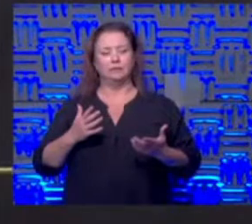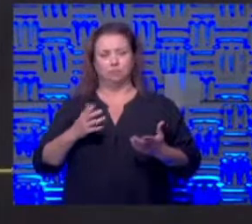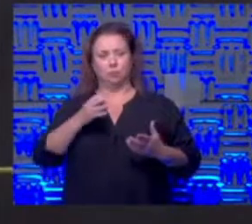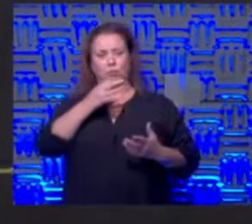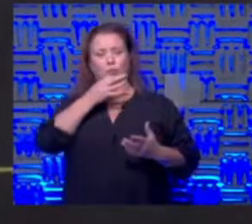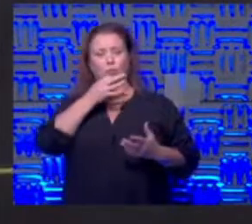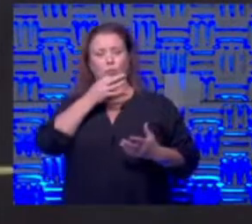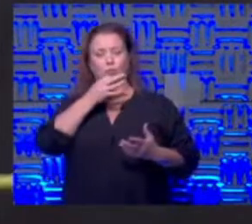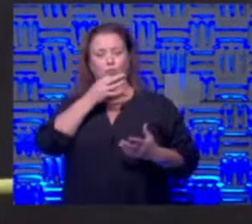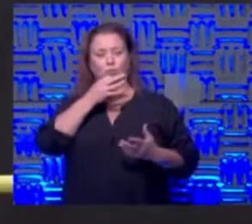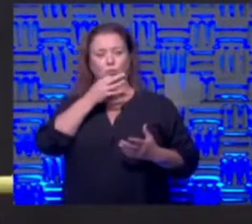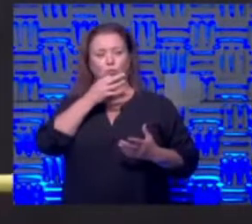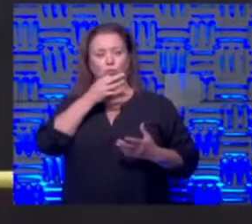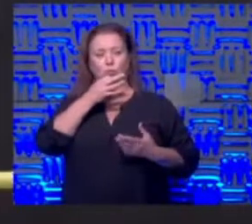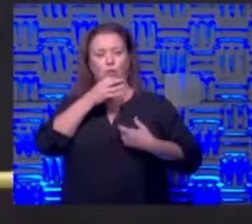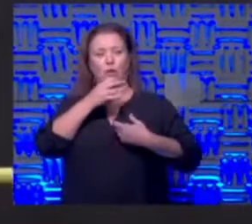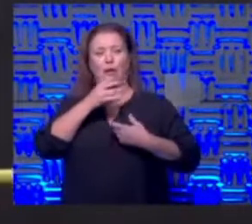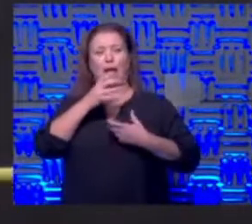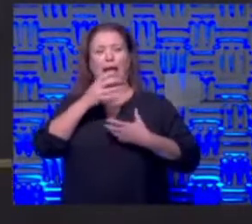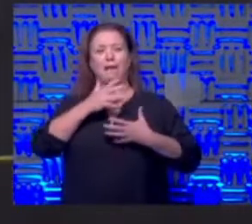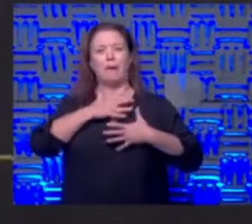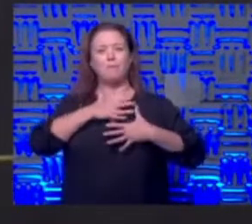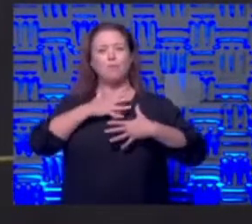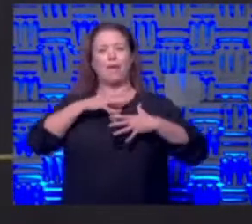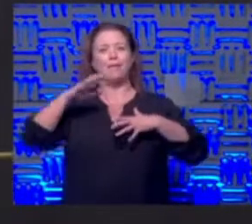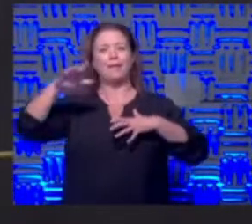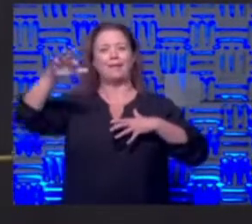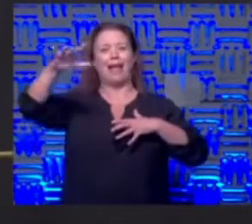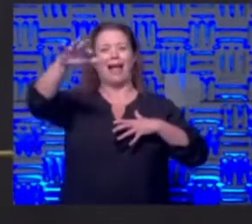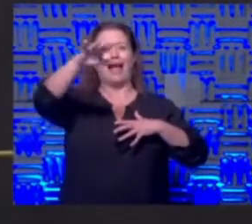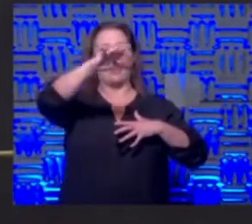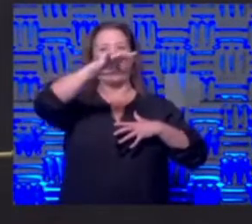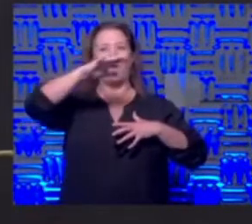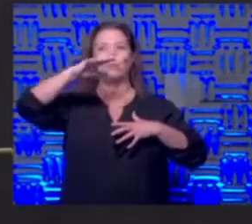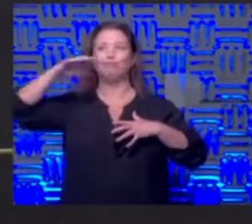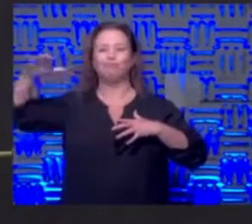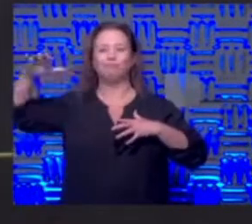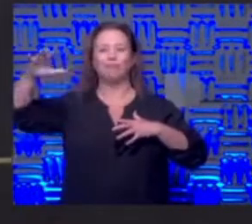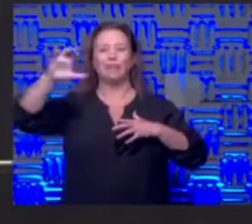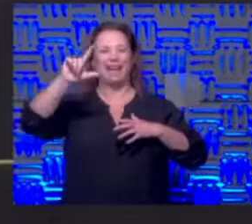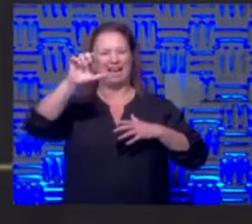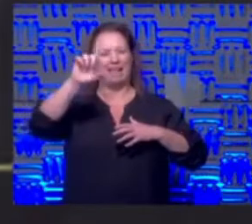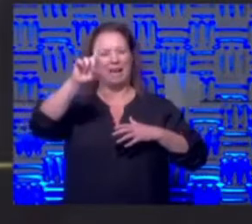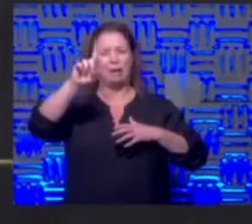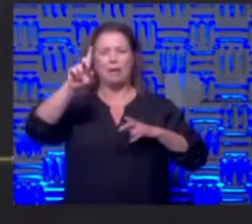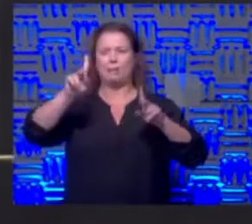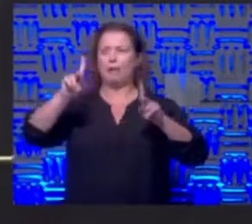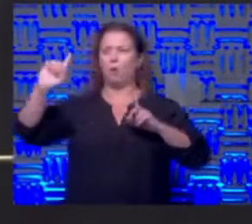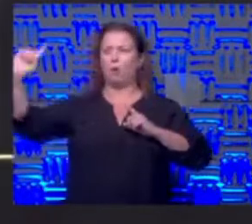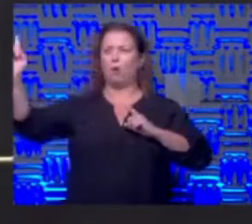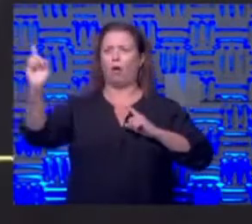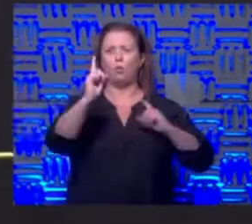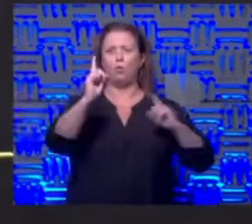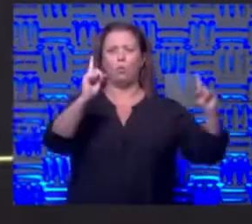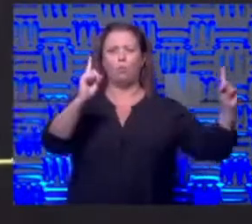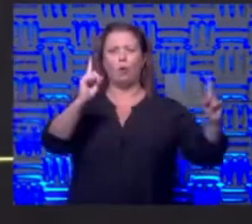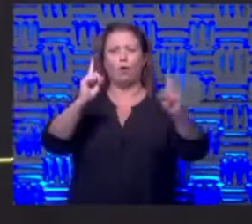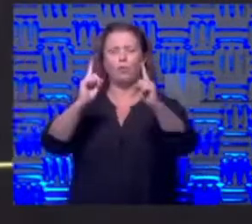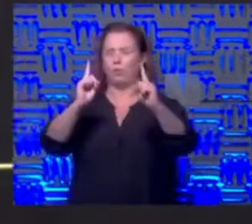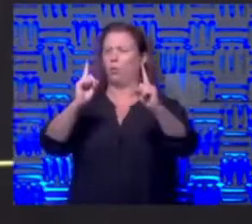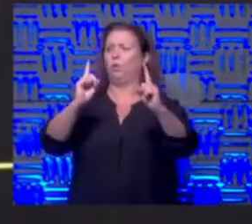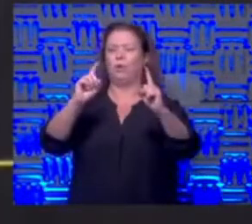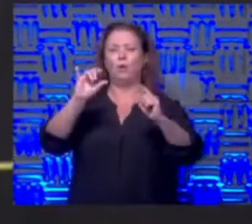Soon, I create a little breath cloud all around me. And then other people walk through my breath cloud. That's